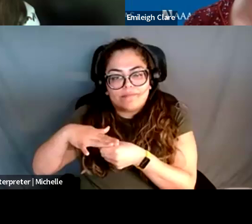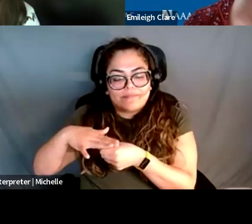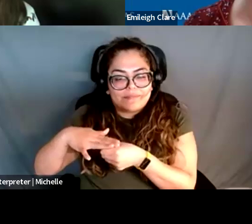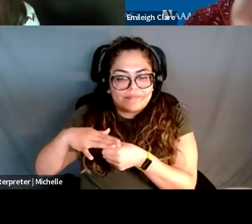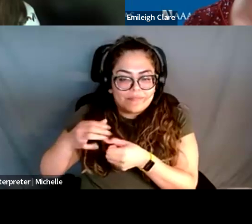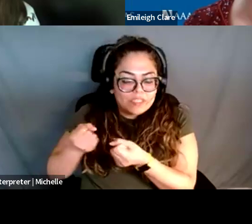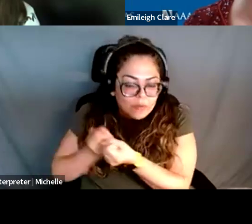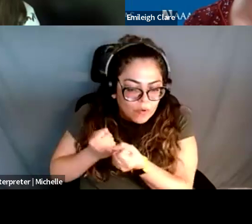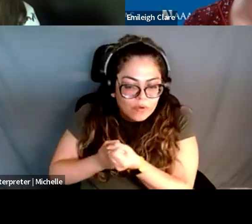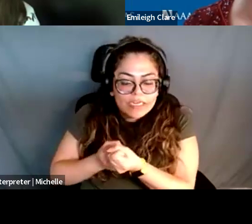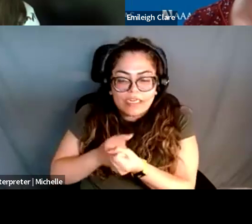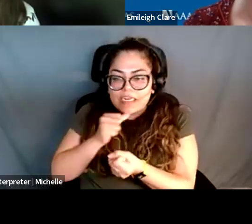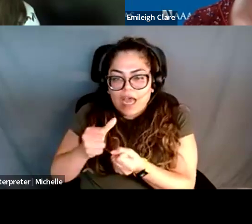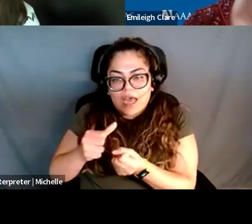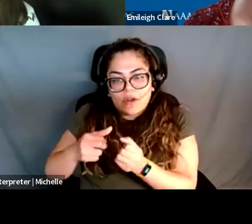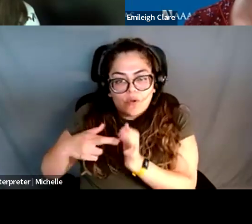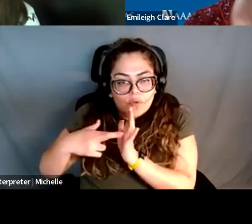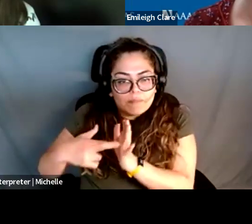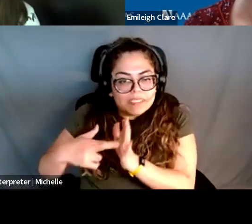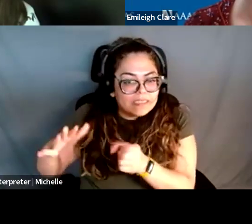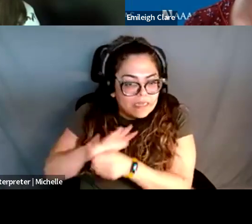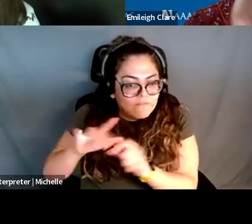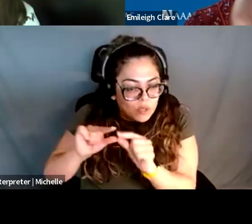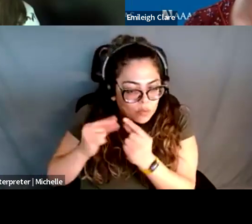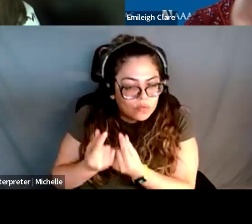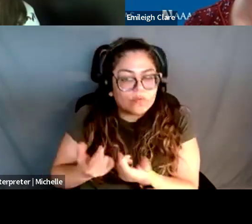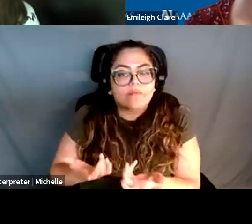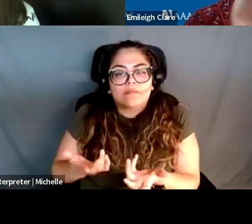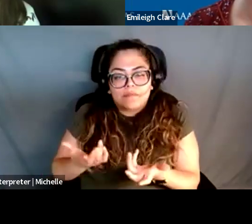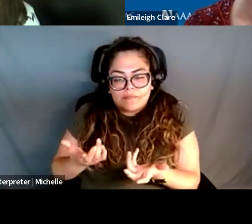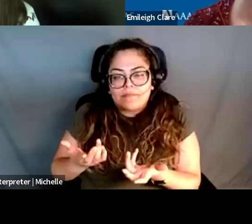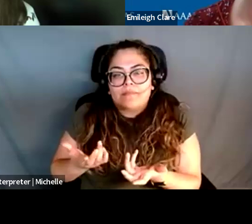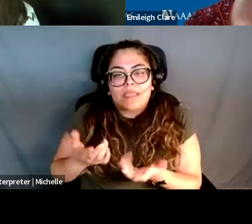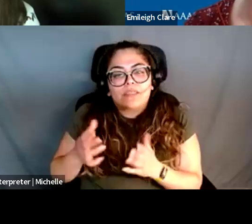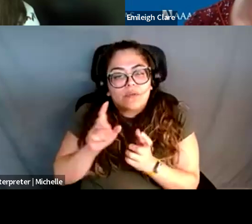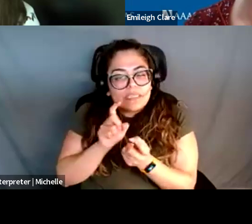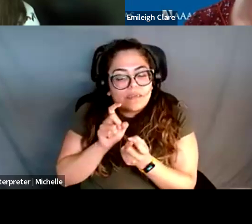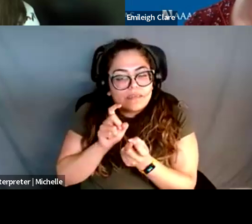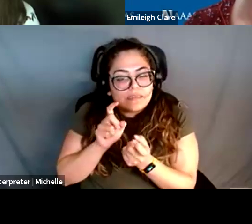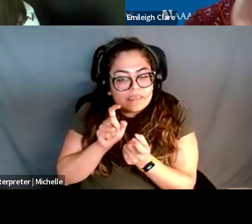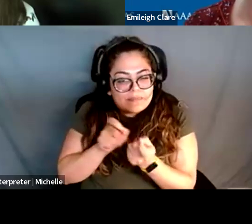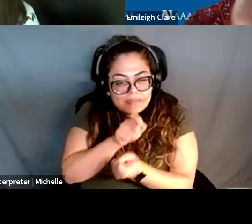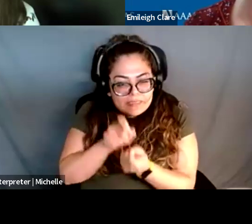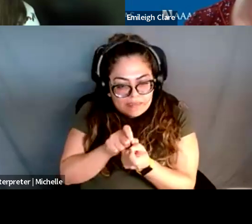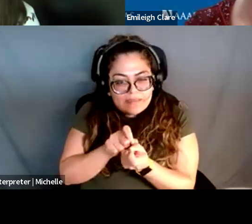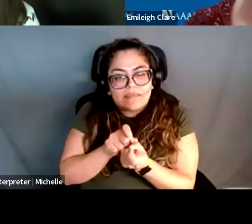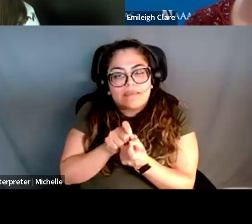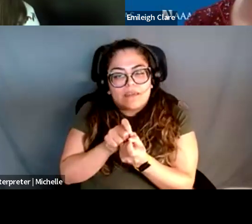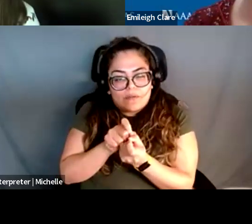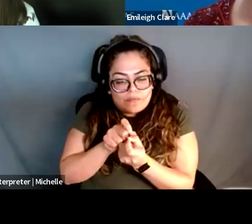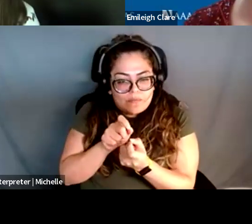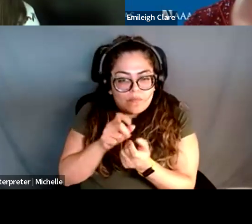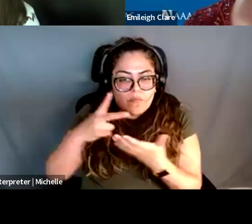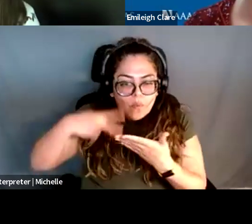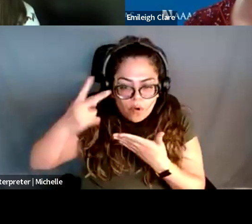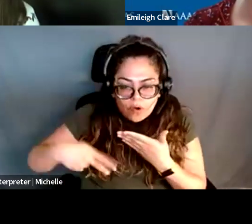serving underrepresented groups. And so it's a very customized and special program where you get kind of leadership experience and